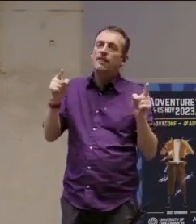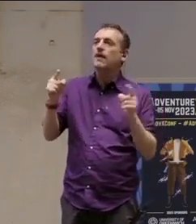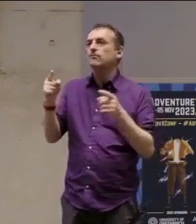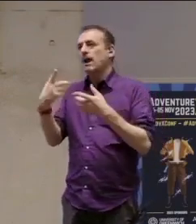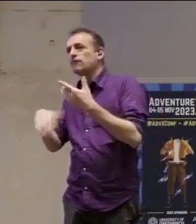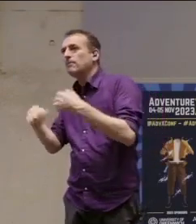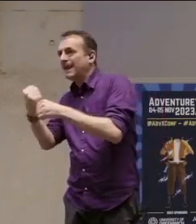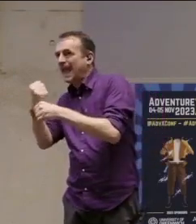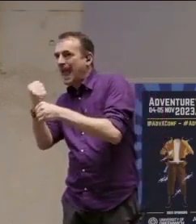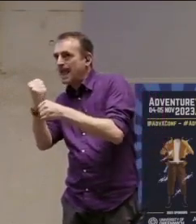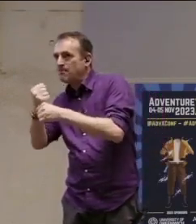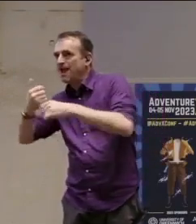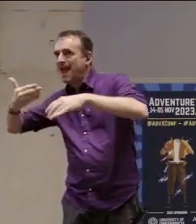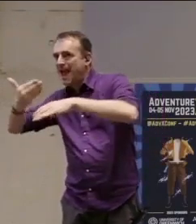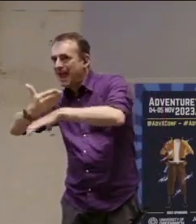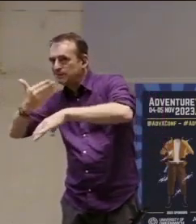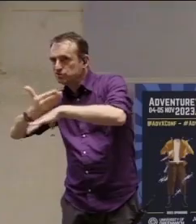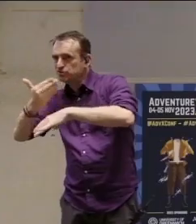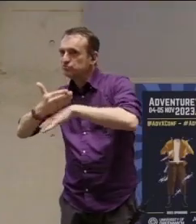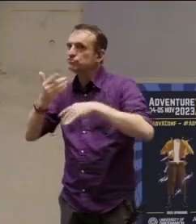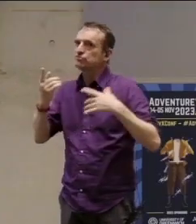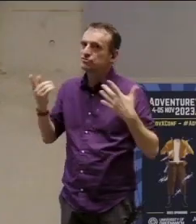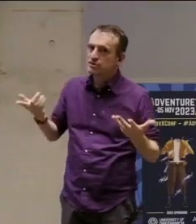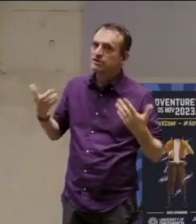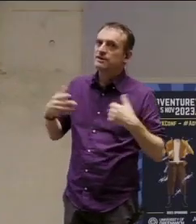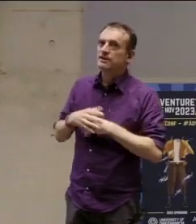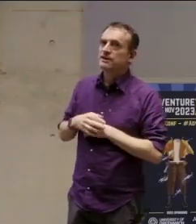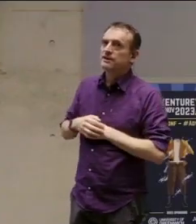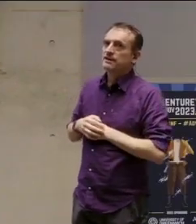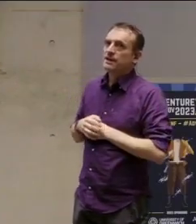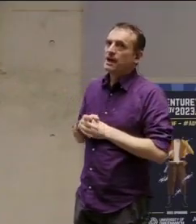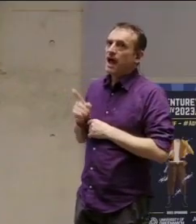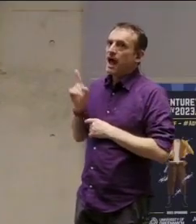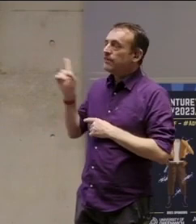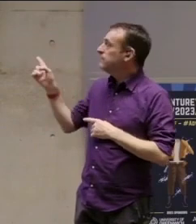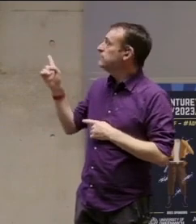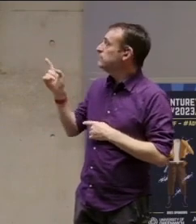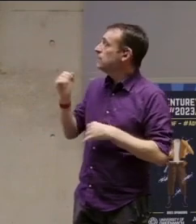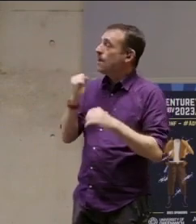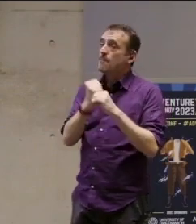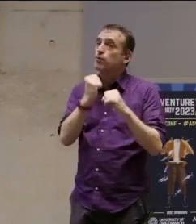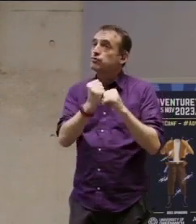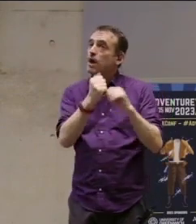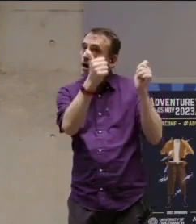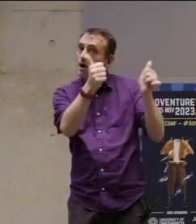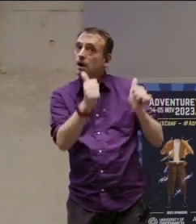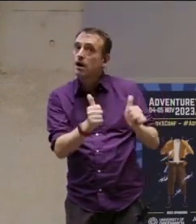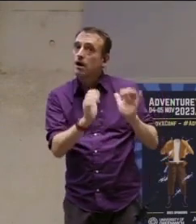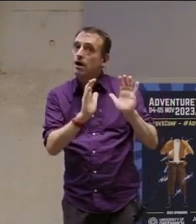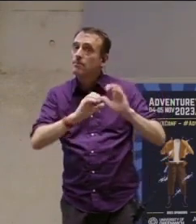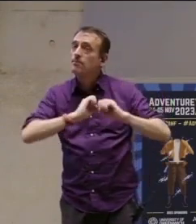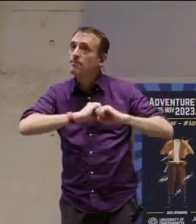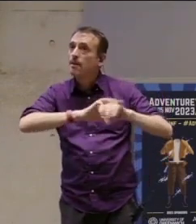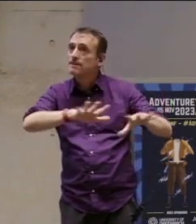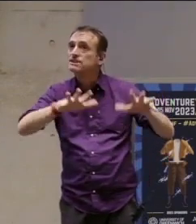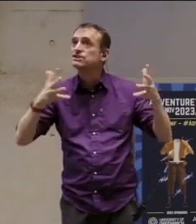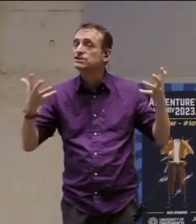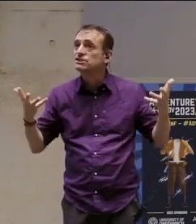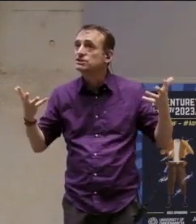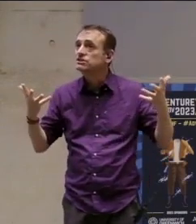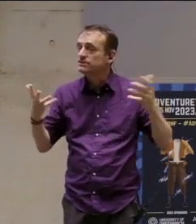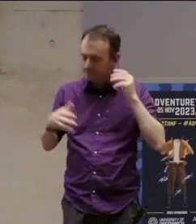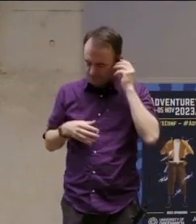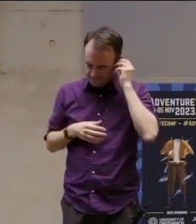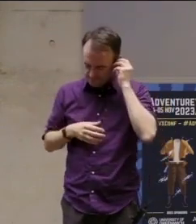And this is just key promotional art. I'm not sure if I'm going to go back to Ace Attorney, just my go-to example. Ace Attorney has the pixel art sprites that you